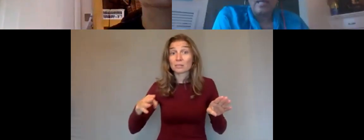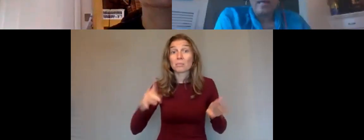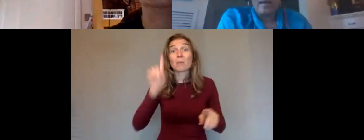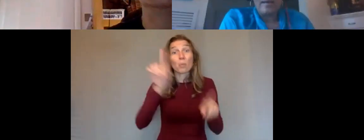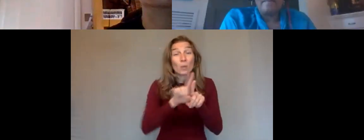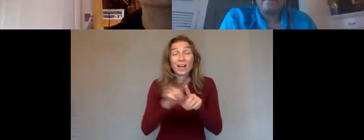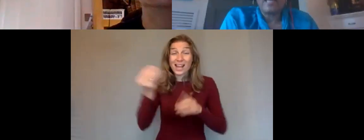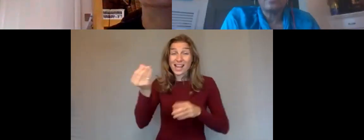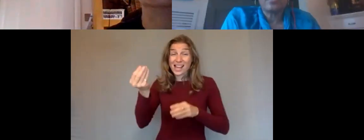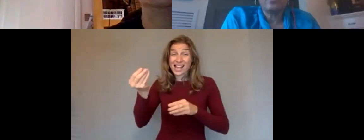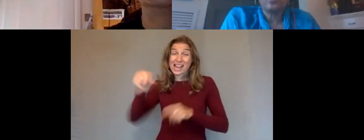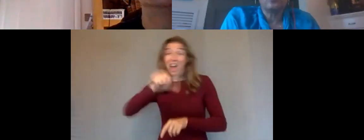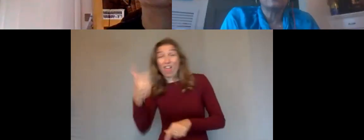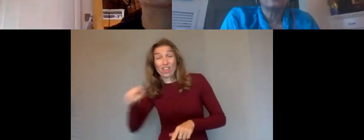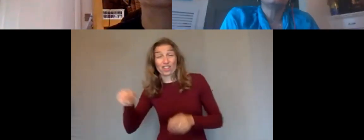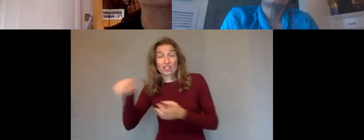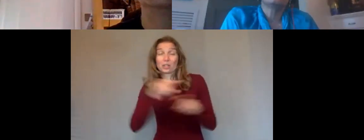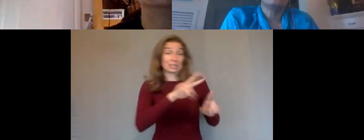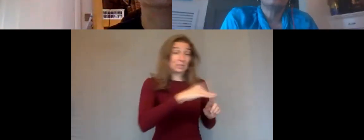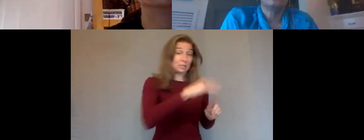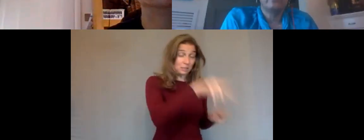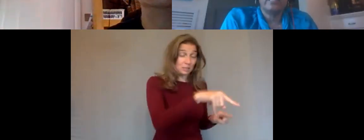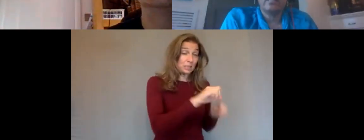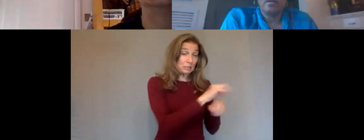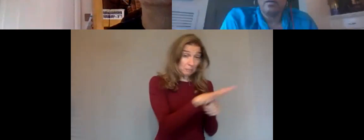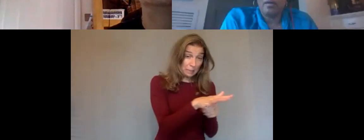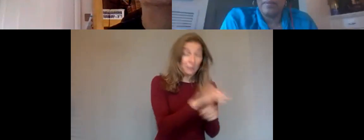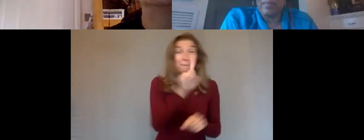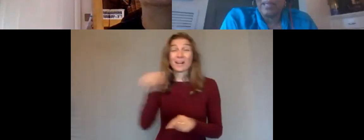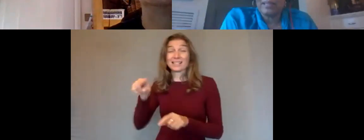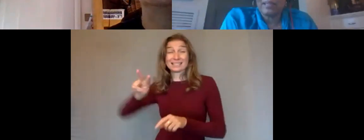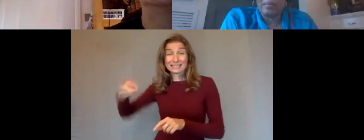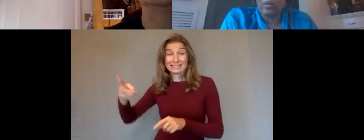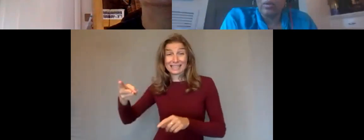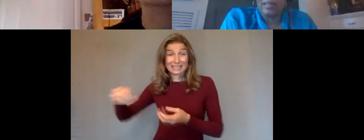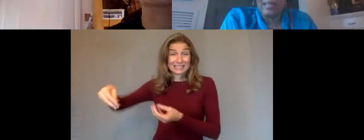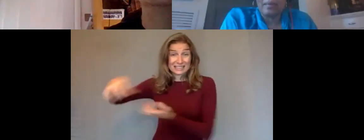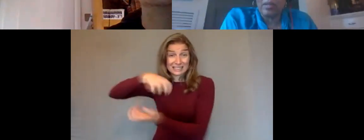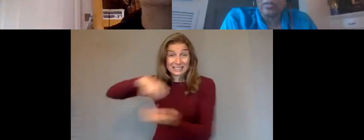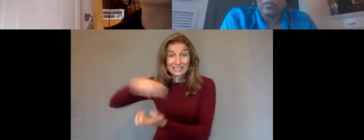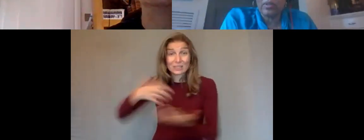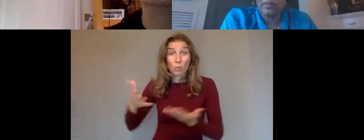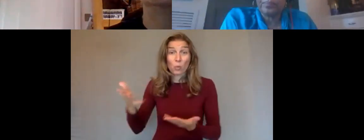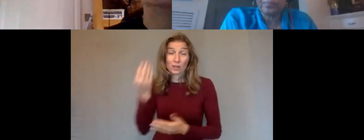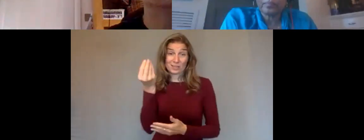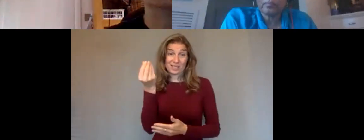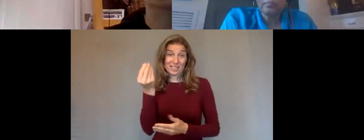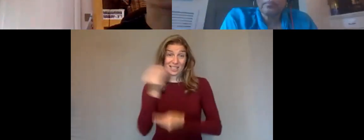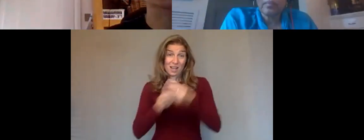downturn. And so, I think the lessons that we're learning are a bit mixed. Some are good and some are not so